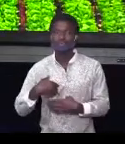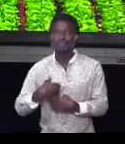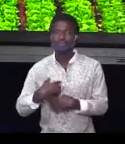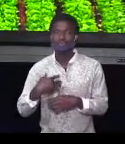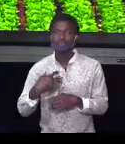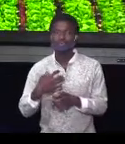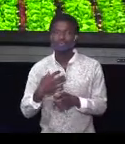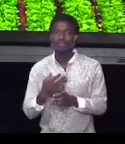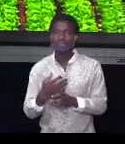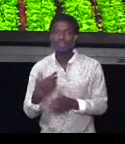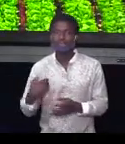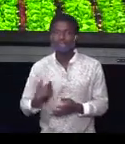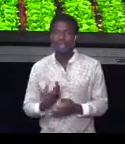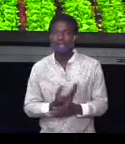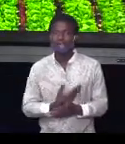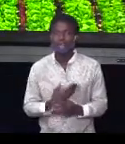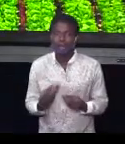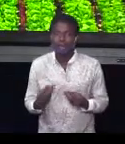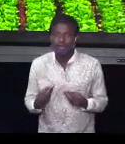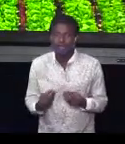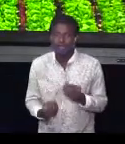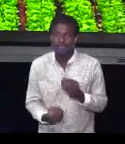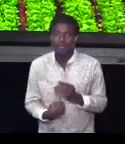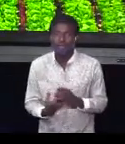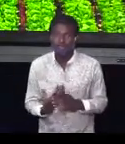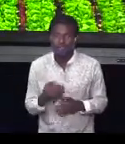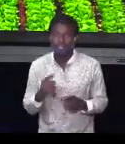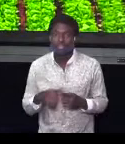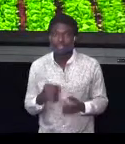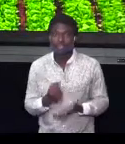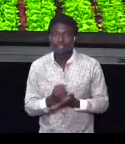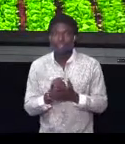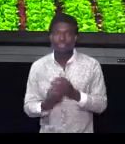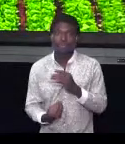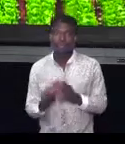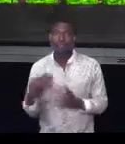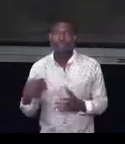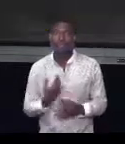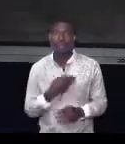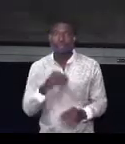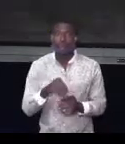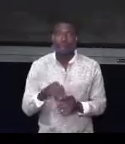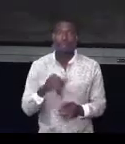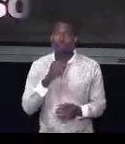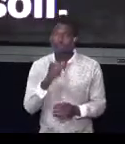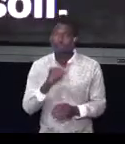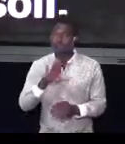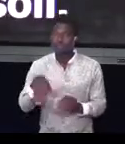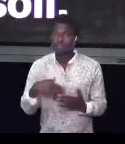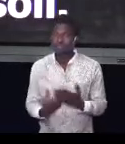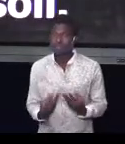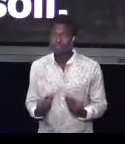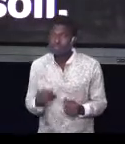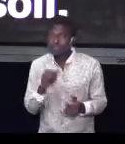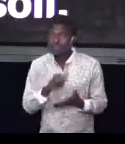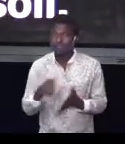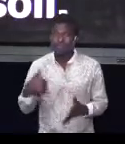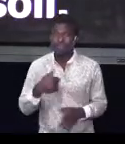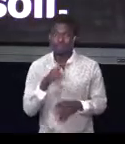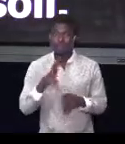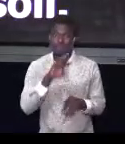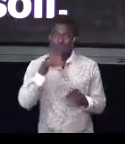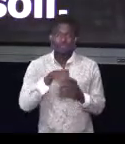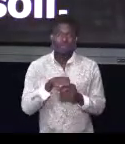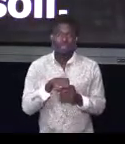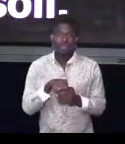our soil fertile to help grow some of our crops, because not all soil that we use